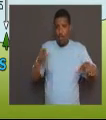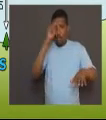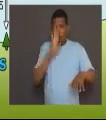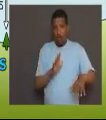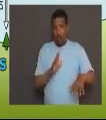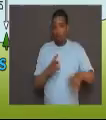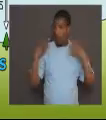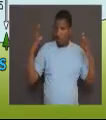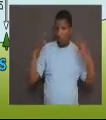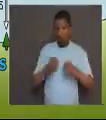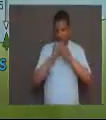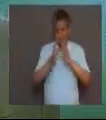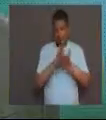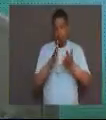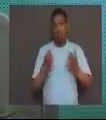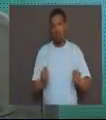human health.